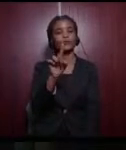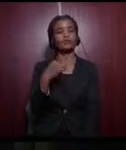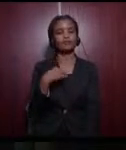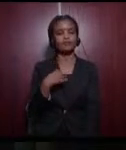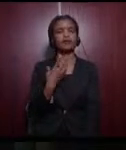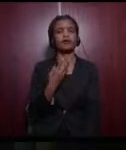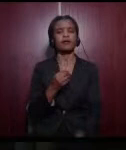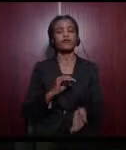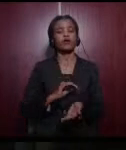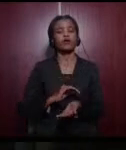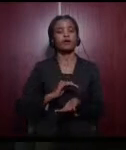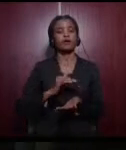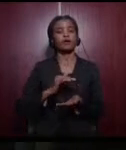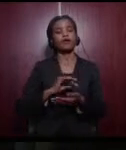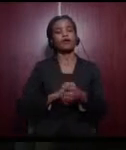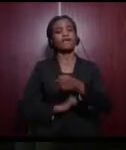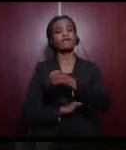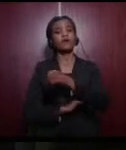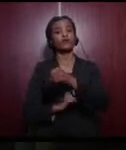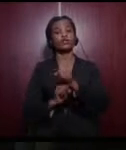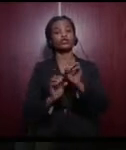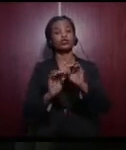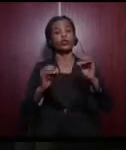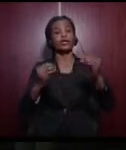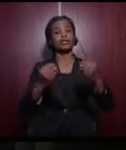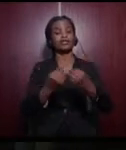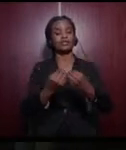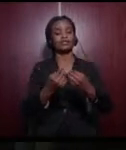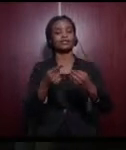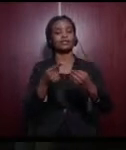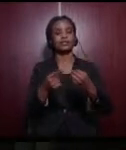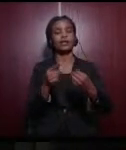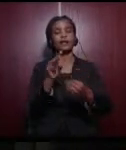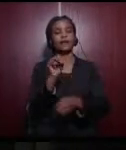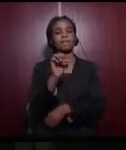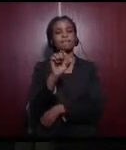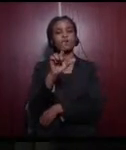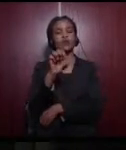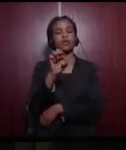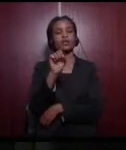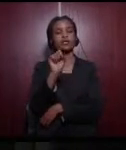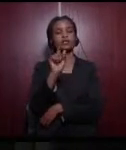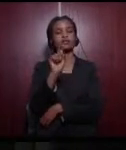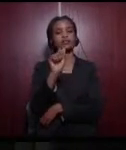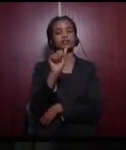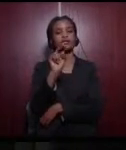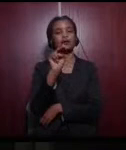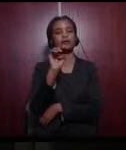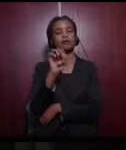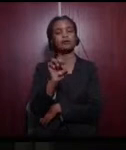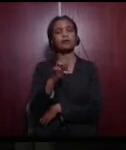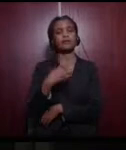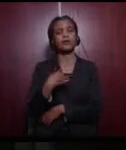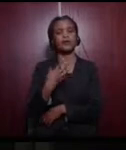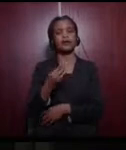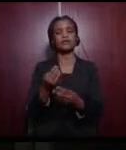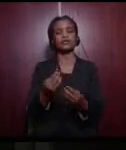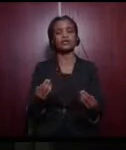Bana ba rena le bana 120. Question ya ka ke utlwile o bua ka di NPOs tse